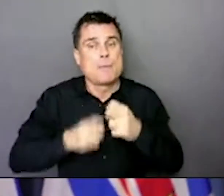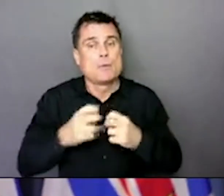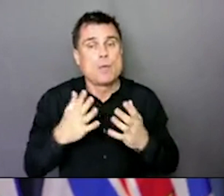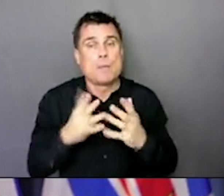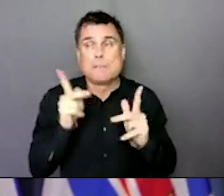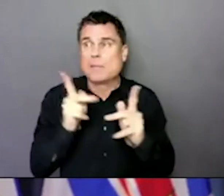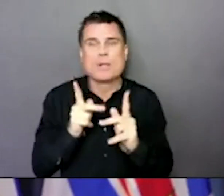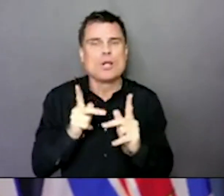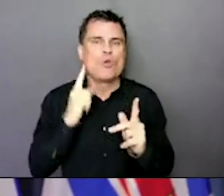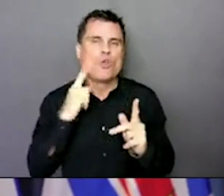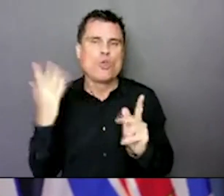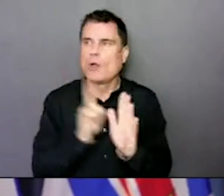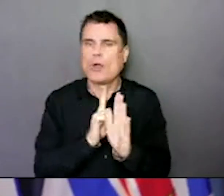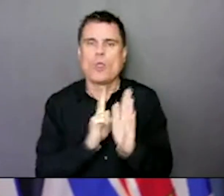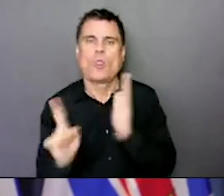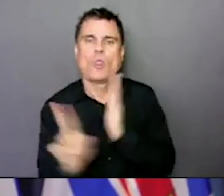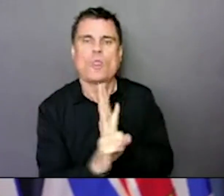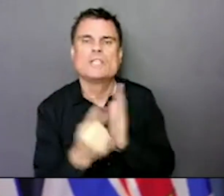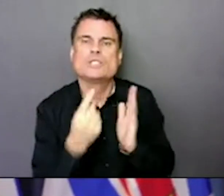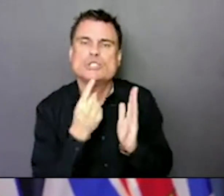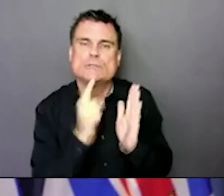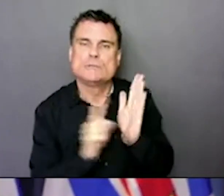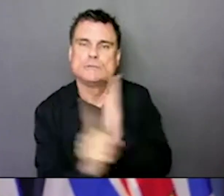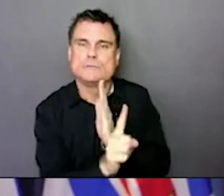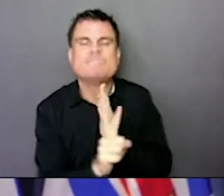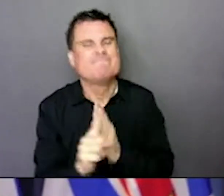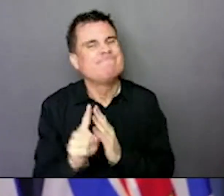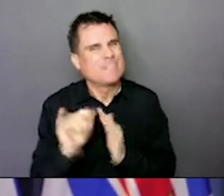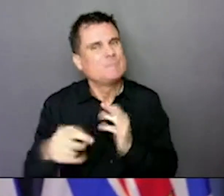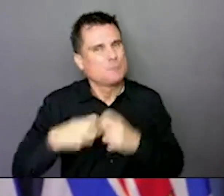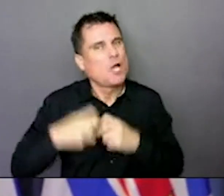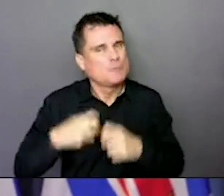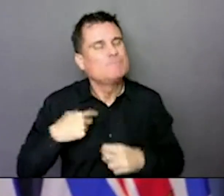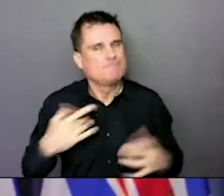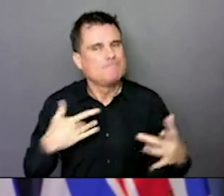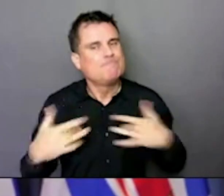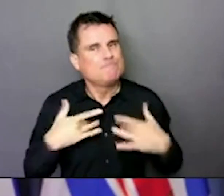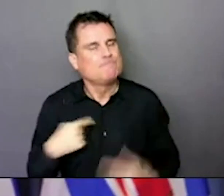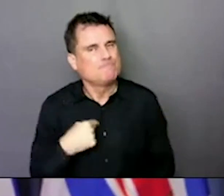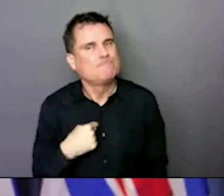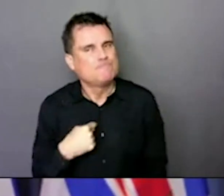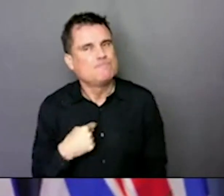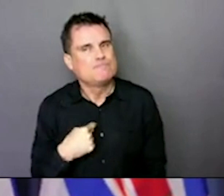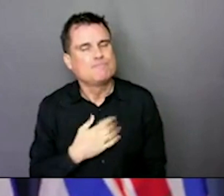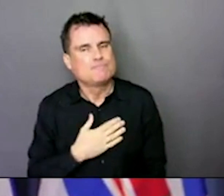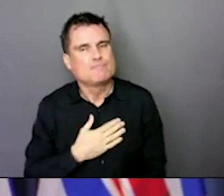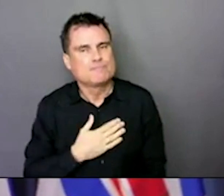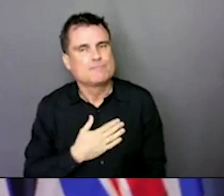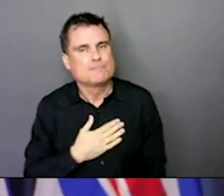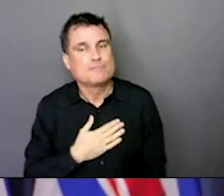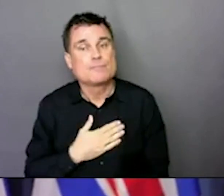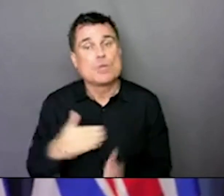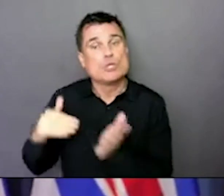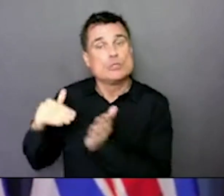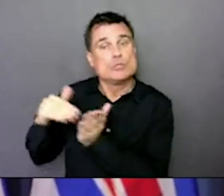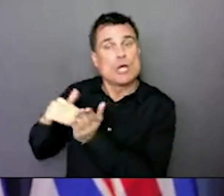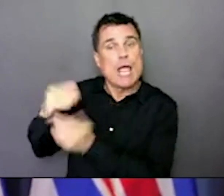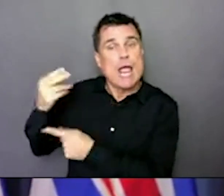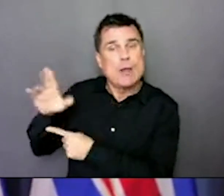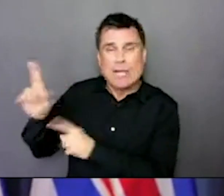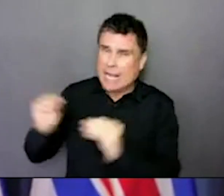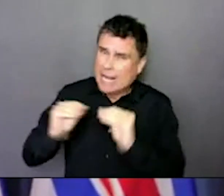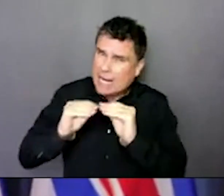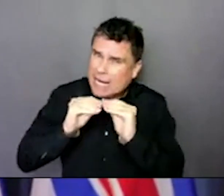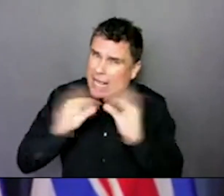concern. There are two components of this, of course, as you know. I think Dr. Henry has been pretty clear on that. We don't want to waste a drop